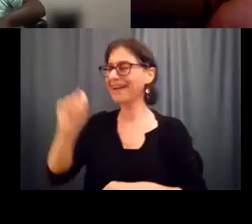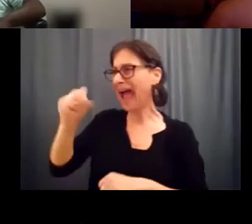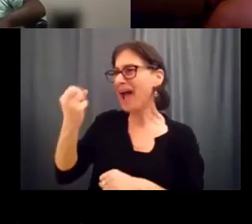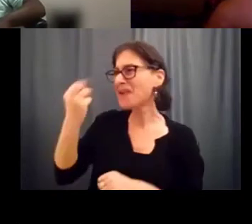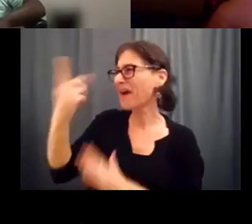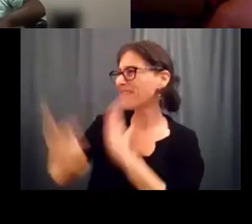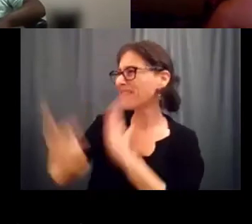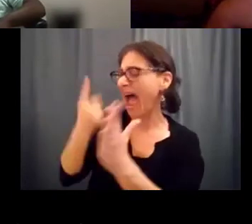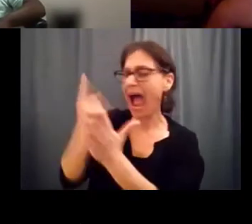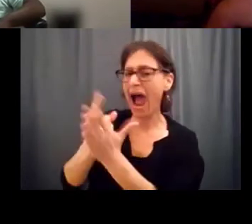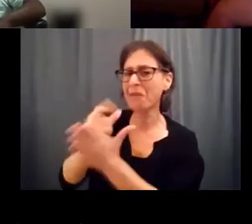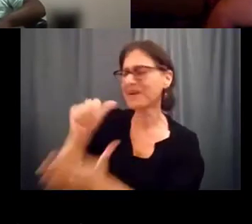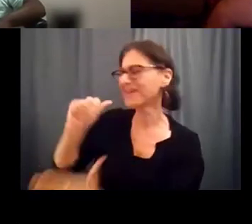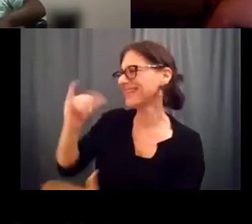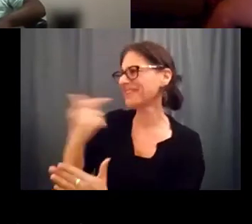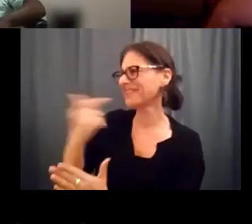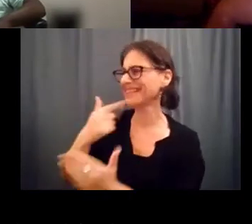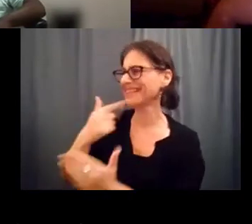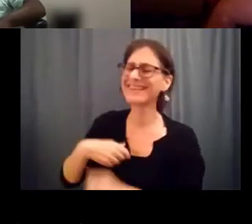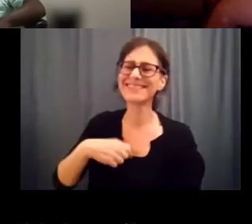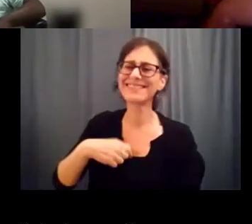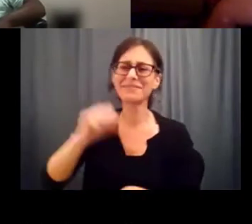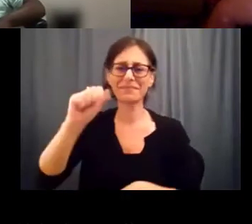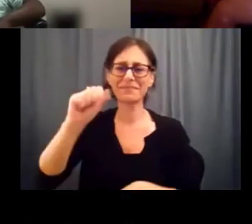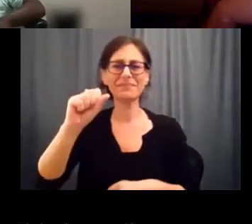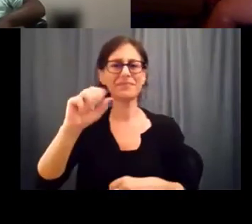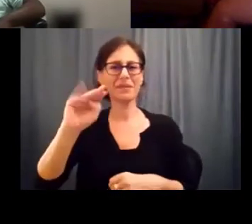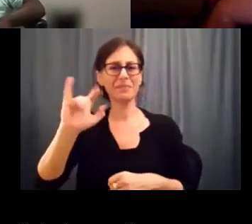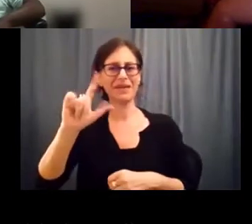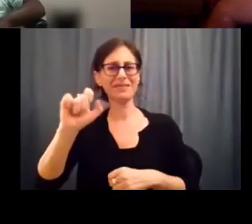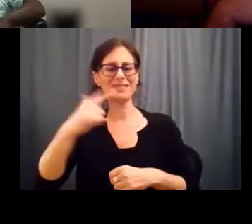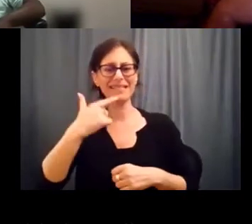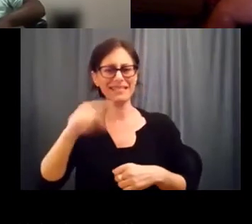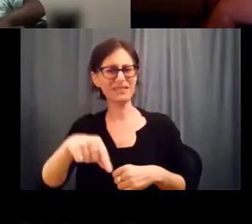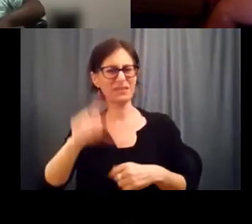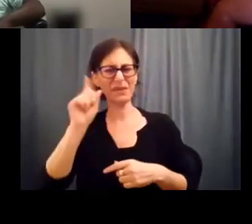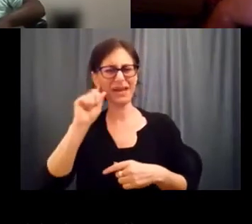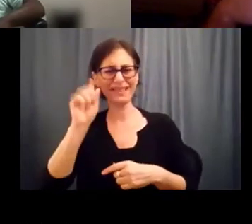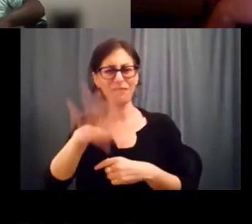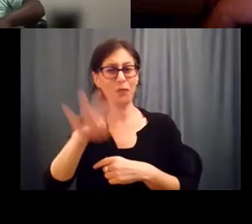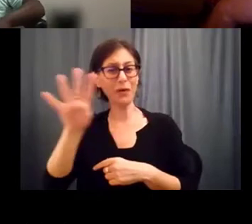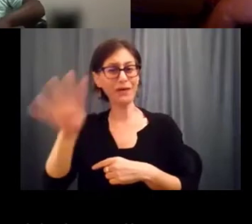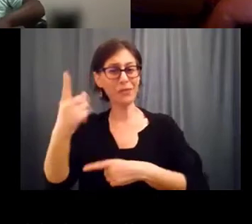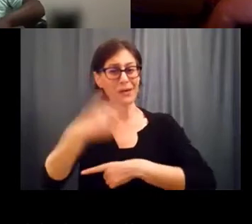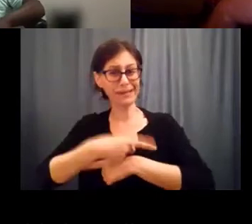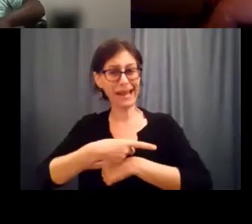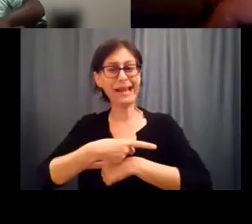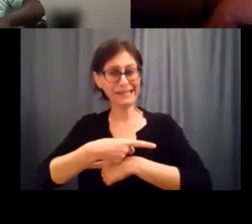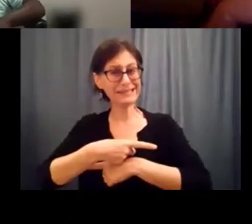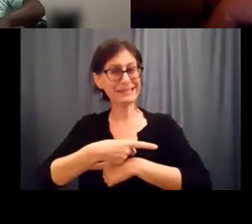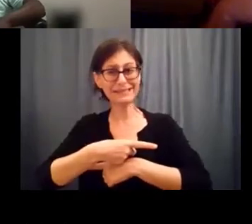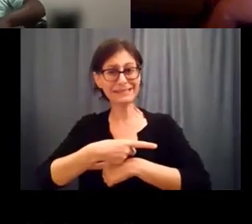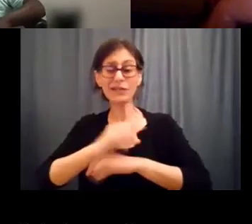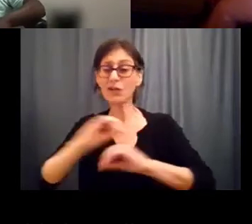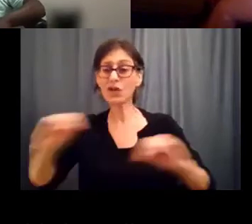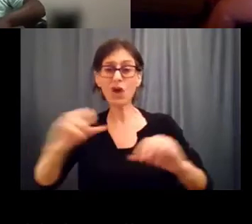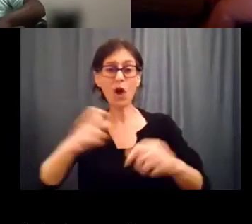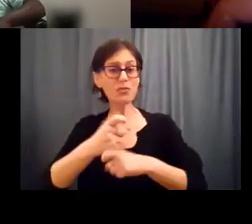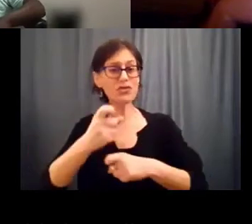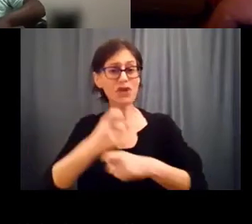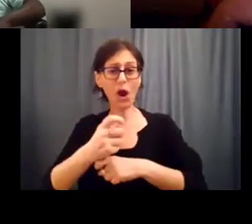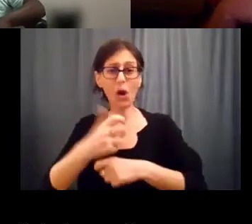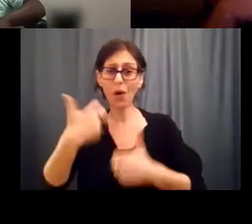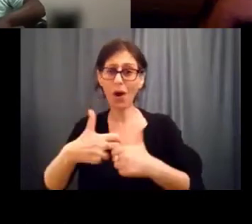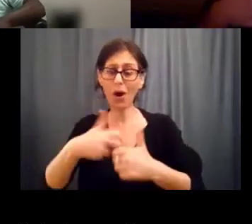to volunteer. Like this is 44 days, whatever it was. Like this is real hard work. Yeah, you know,